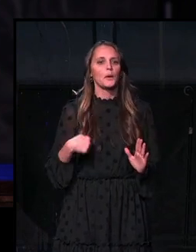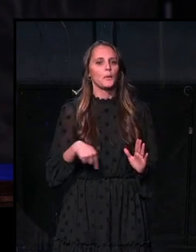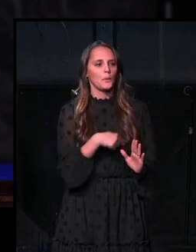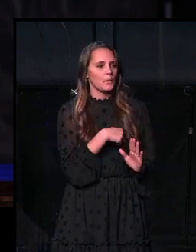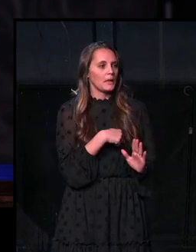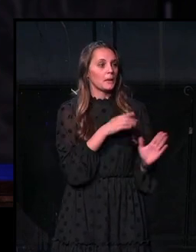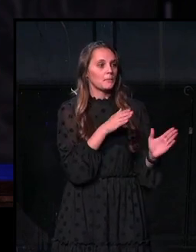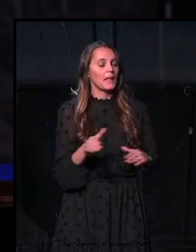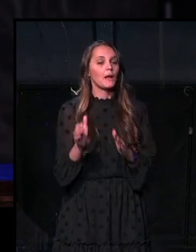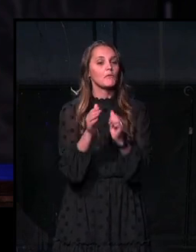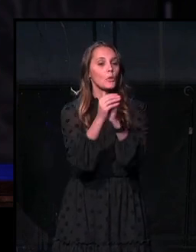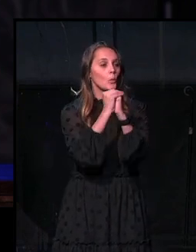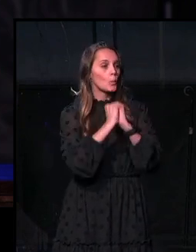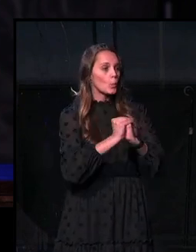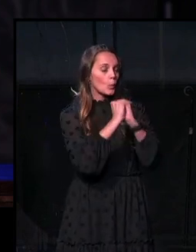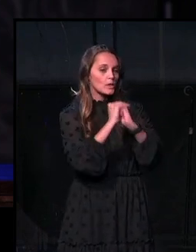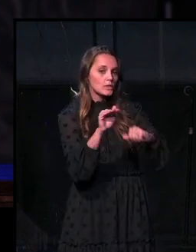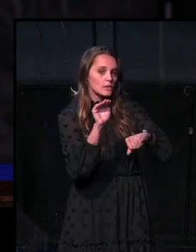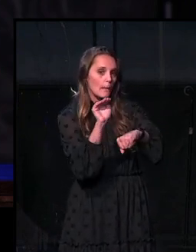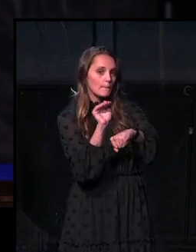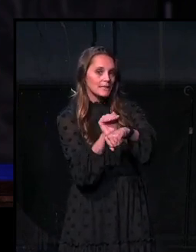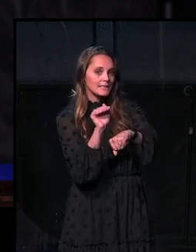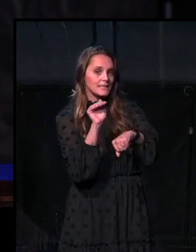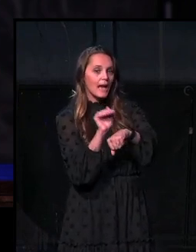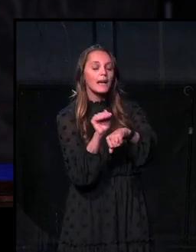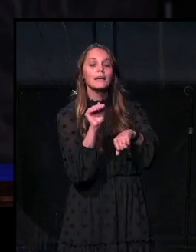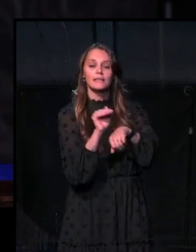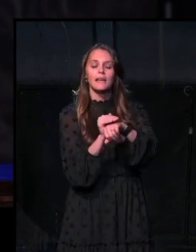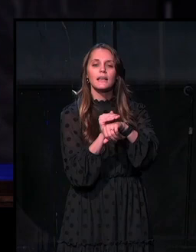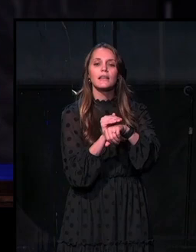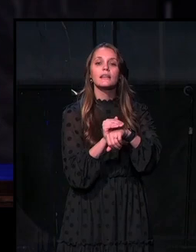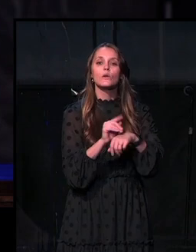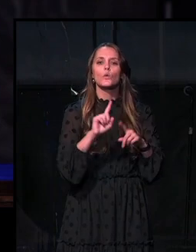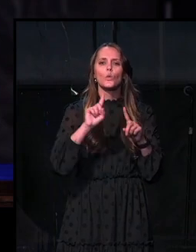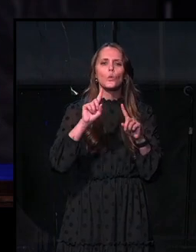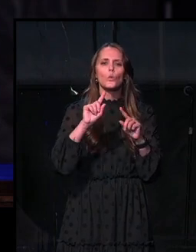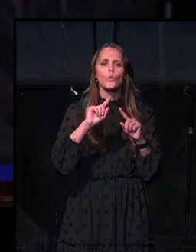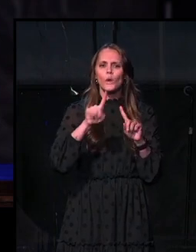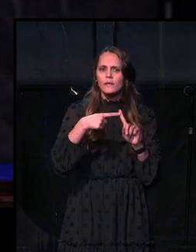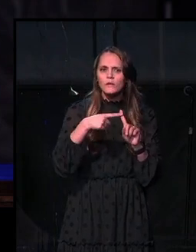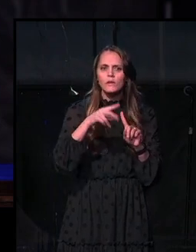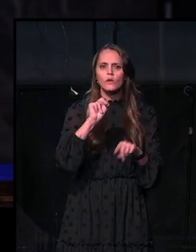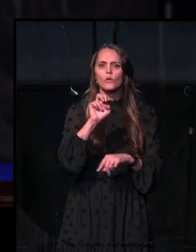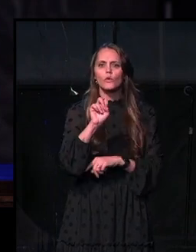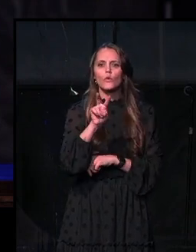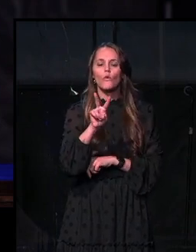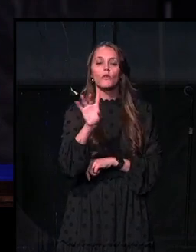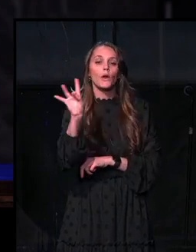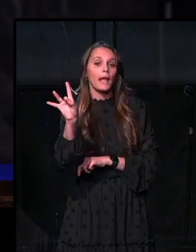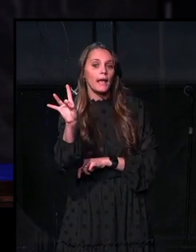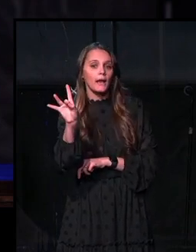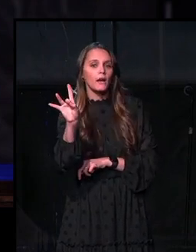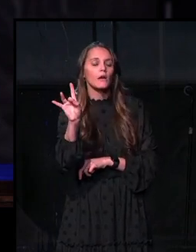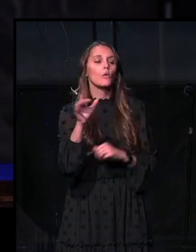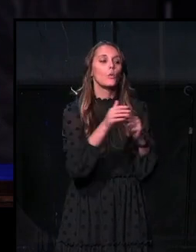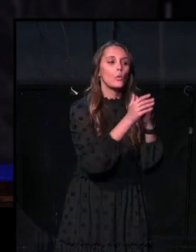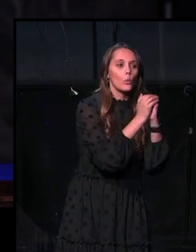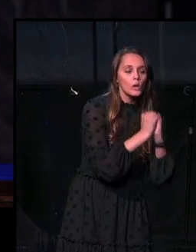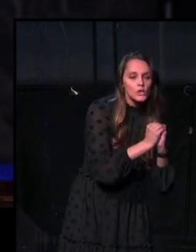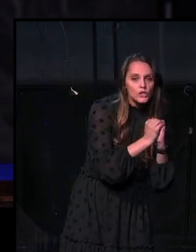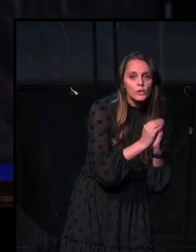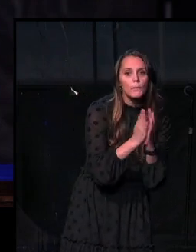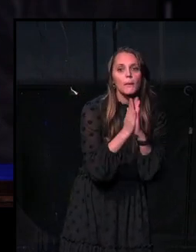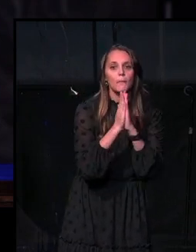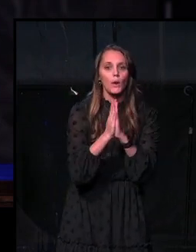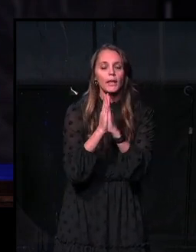night. And the emphasis for that worship night on November 8th is worship, prayer, and